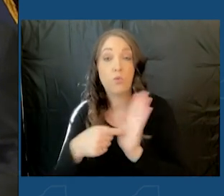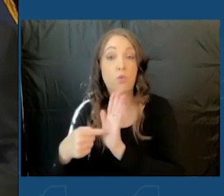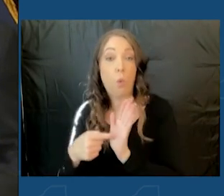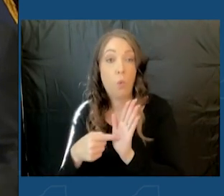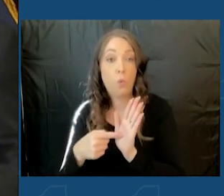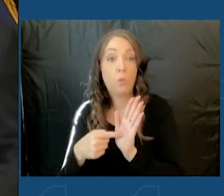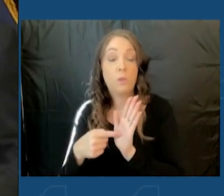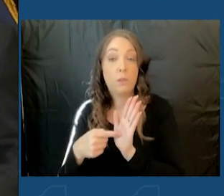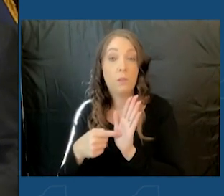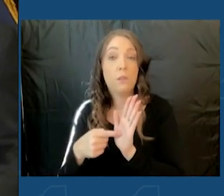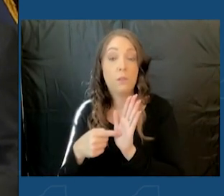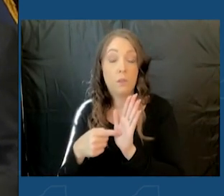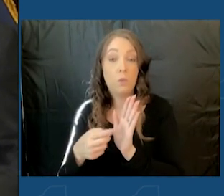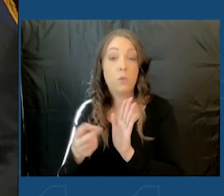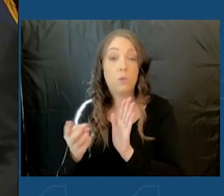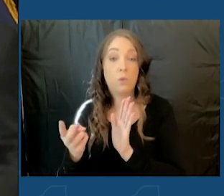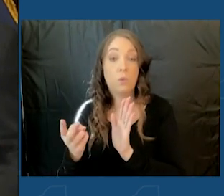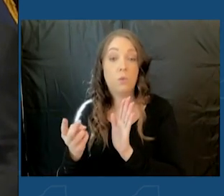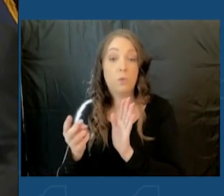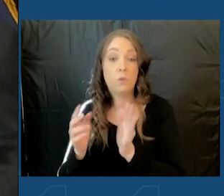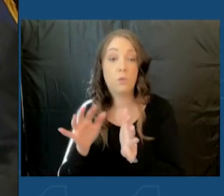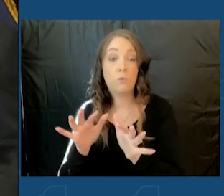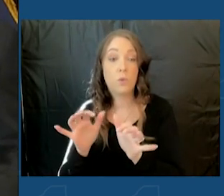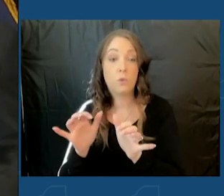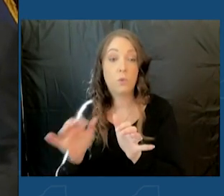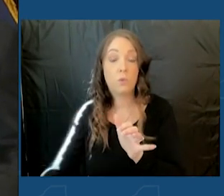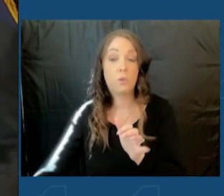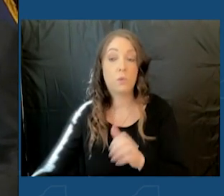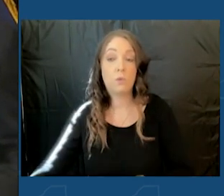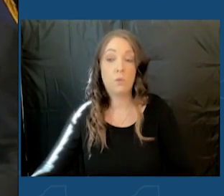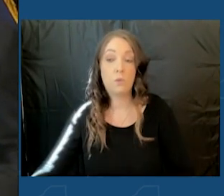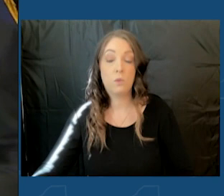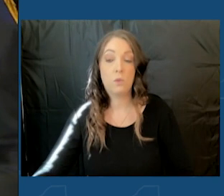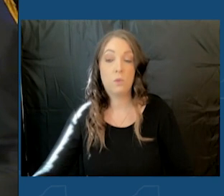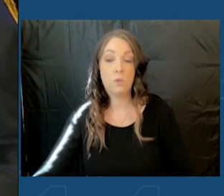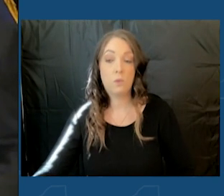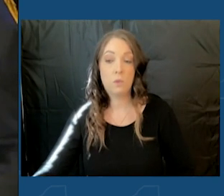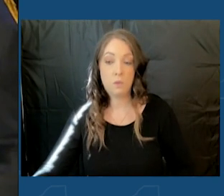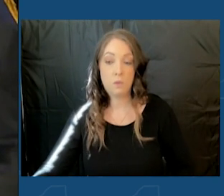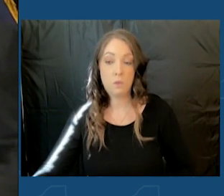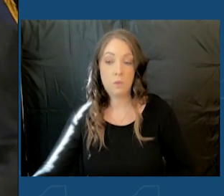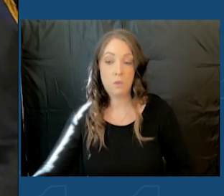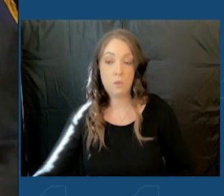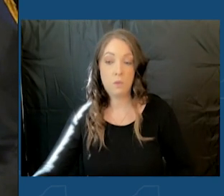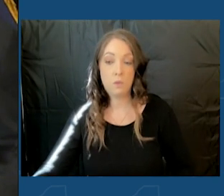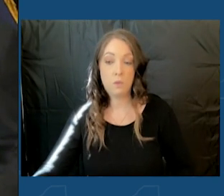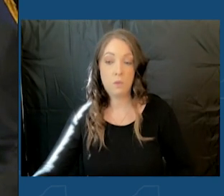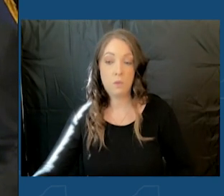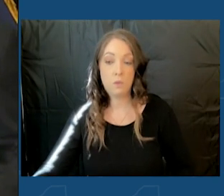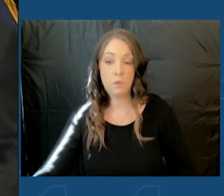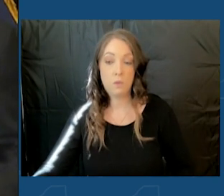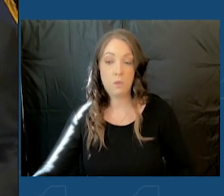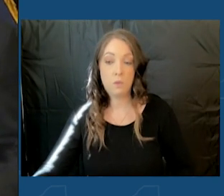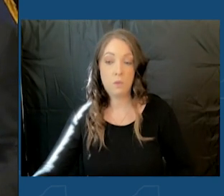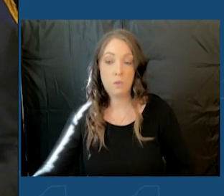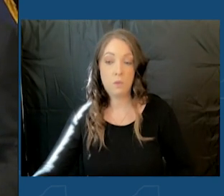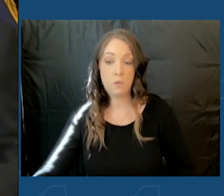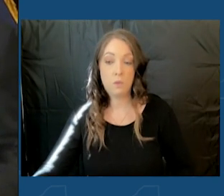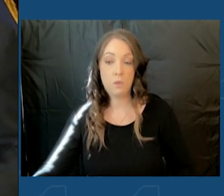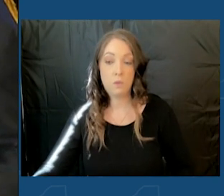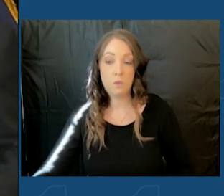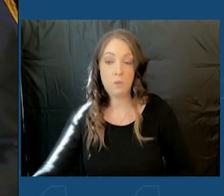York, shootings overall are down 11%, and shooting victims are down 12% compared to the same period last